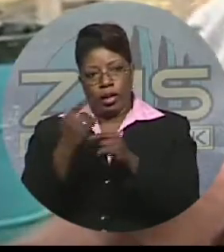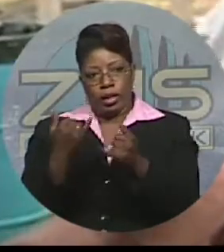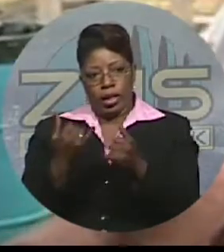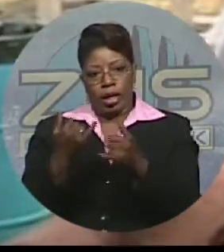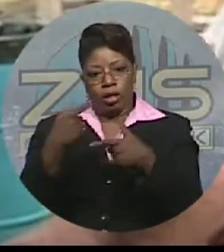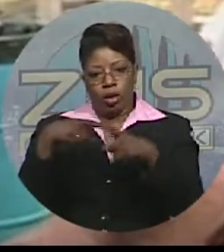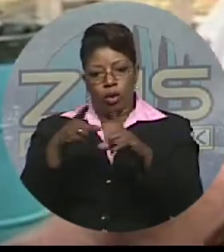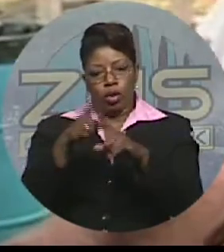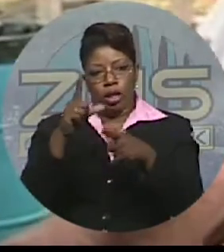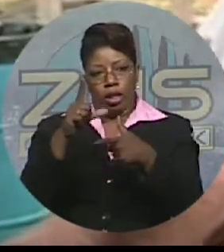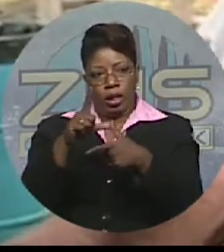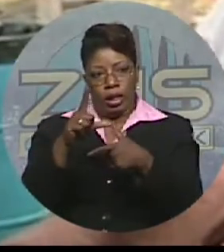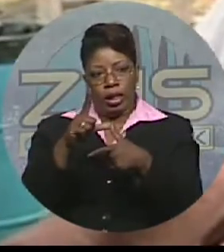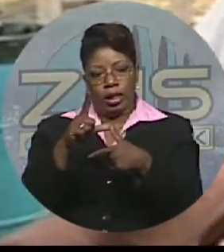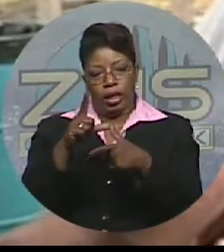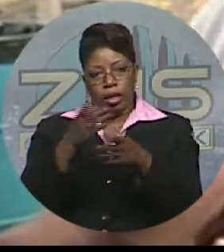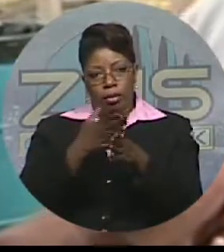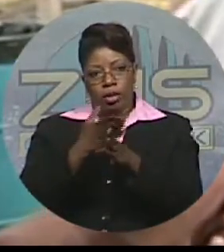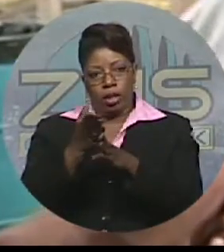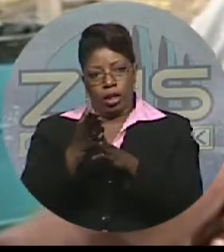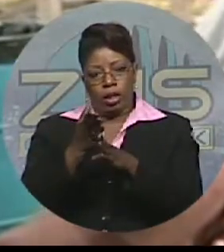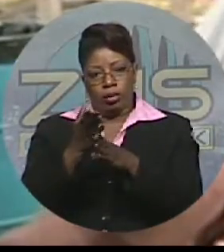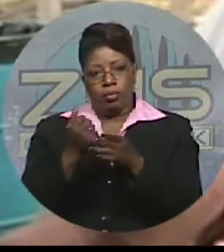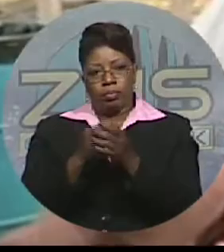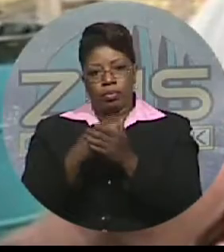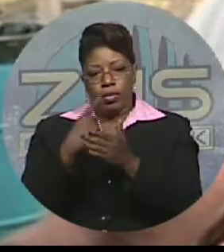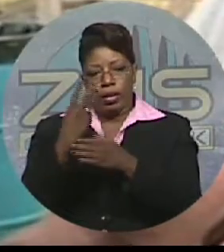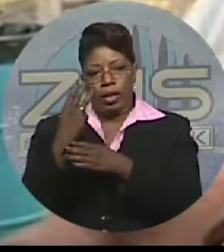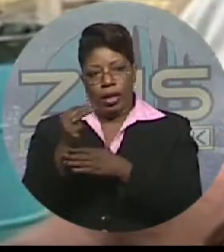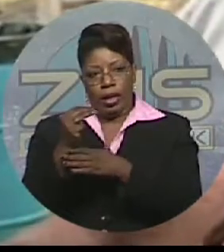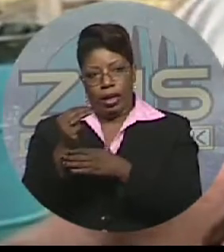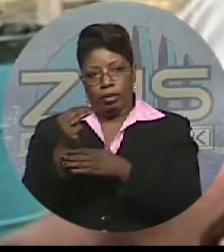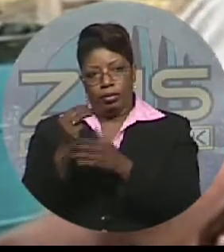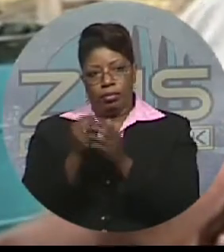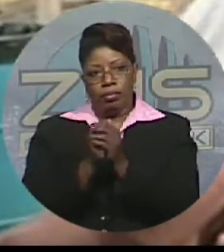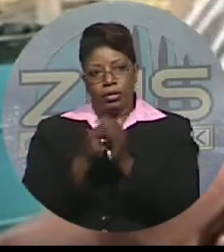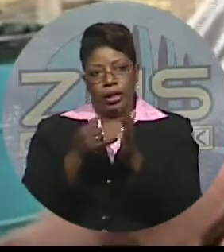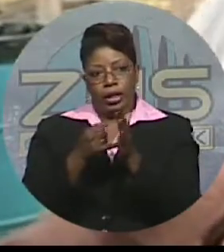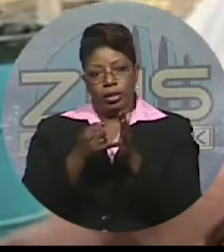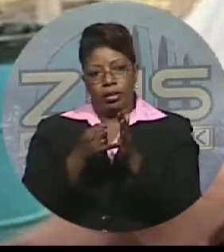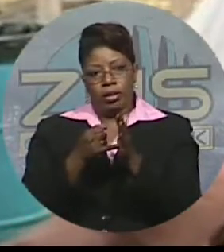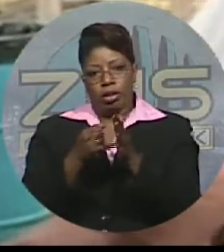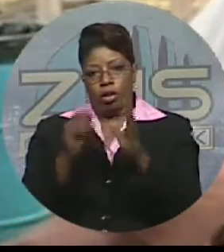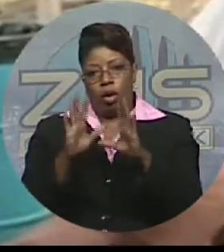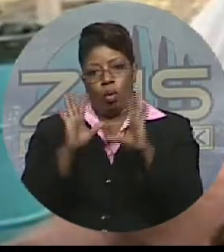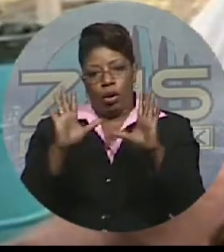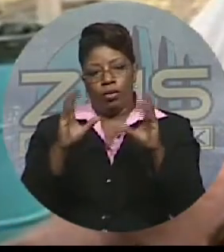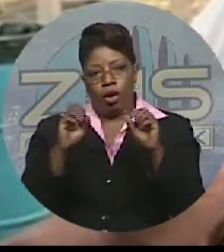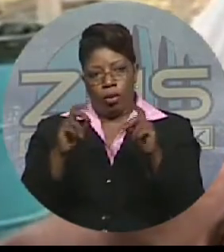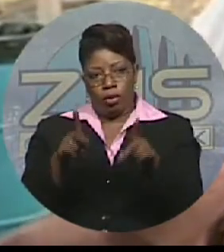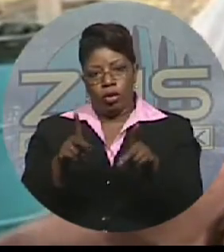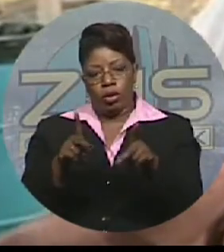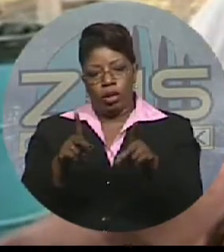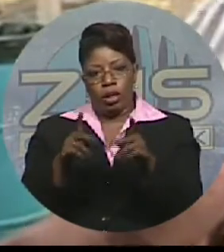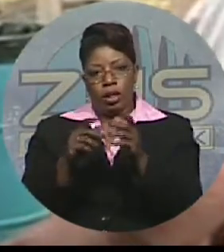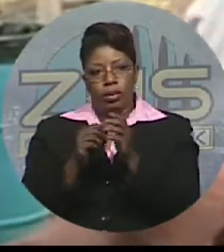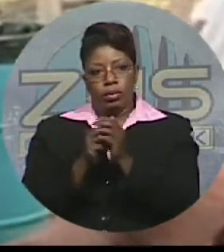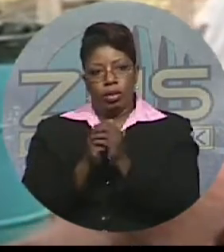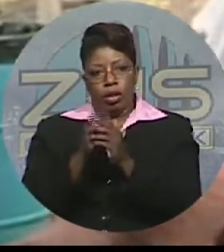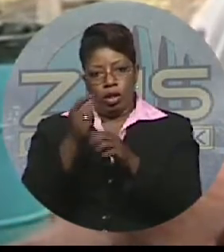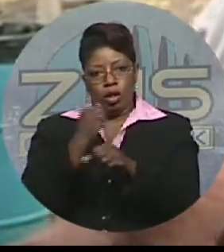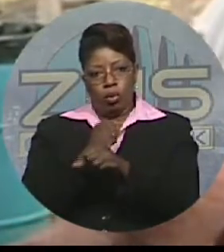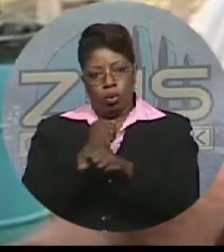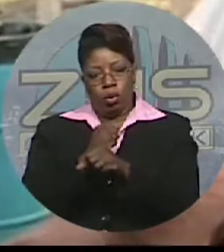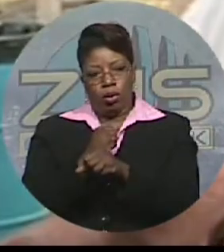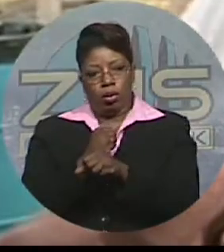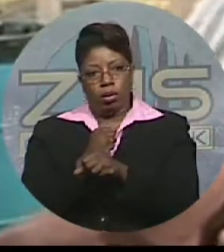It's 7 or 8 years of development time. But we tell the guys, you know, it's a great opportunity, it's a great adventure, and if we can work it